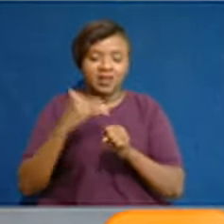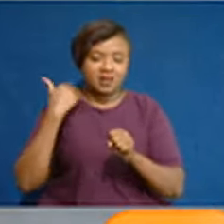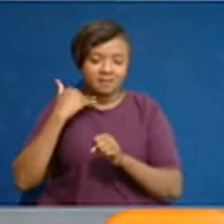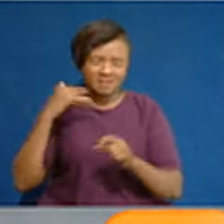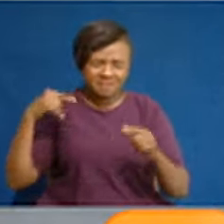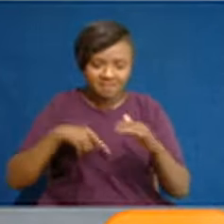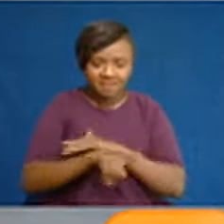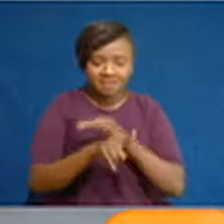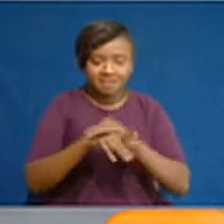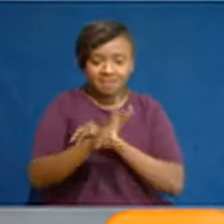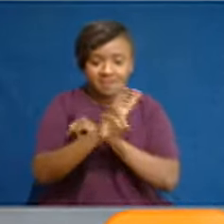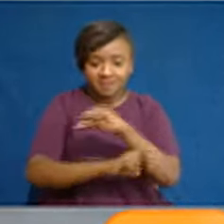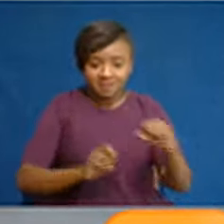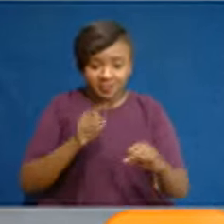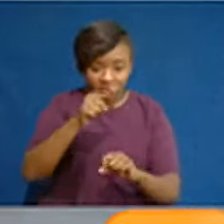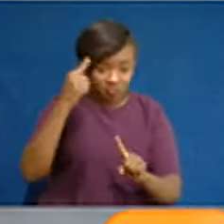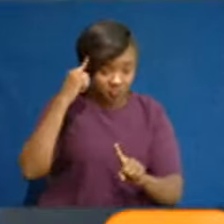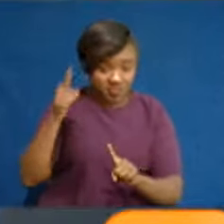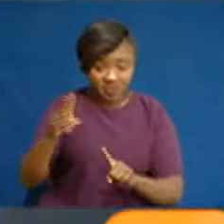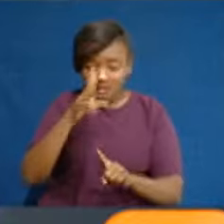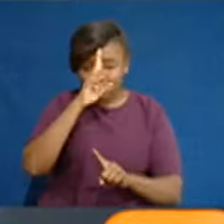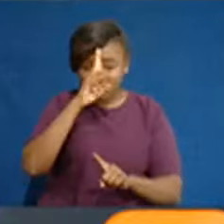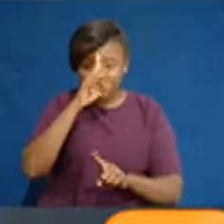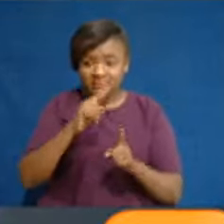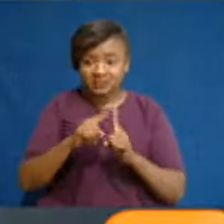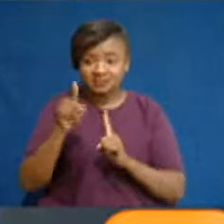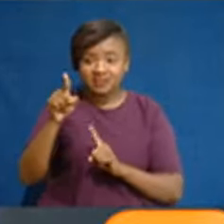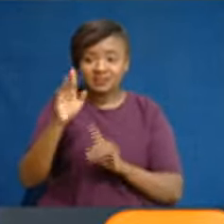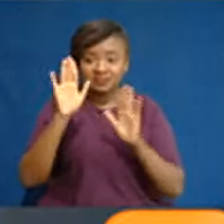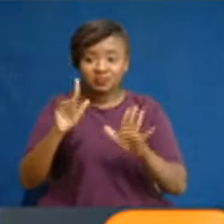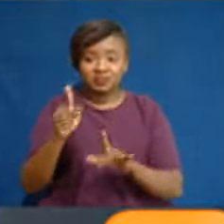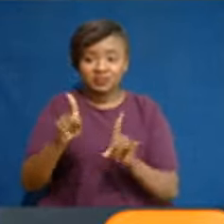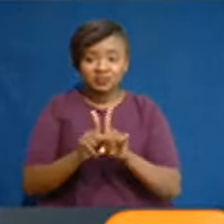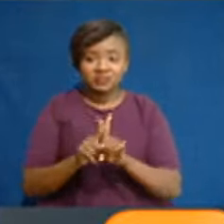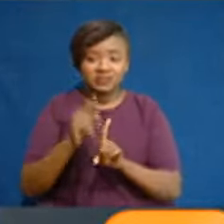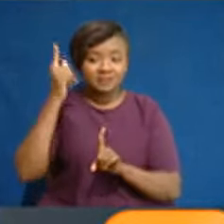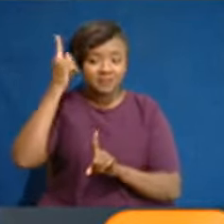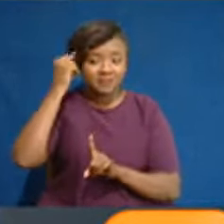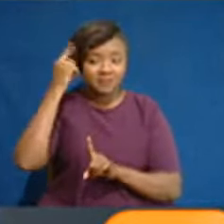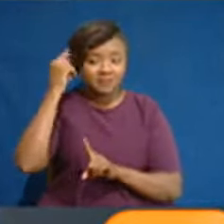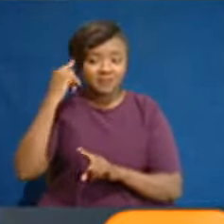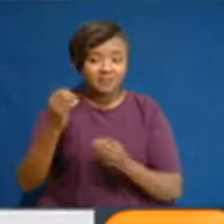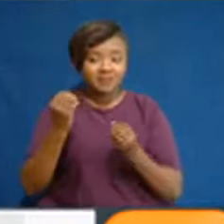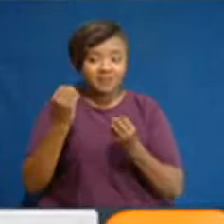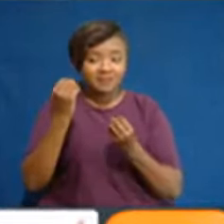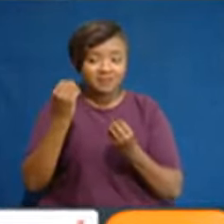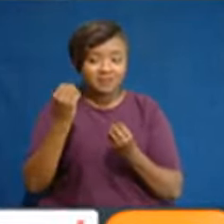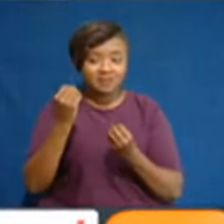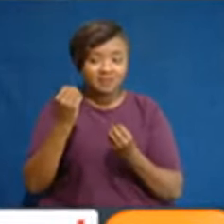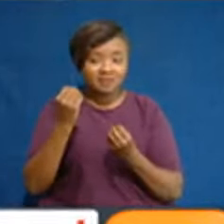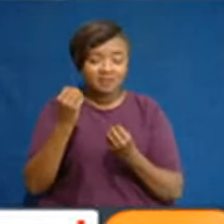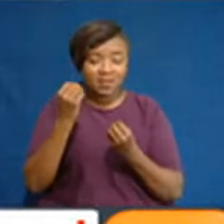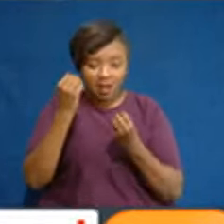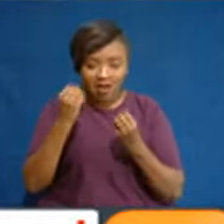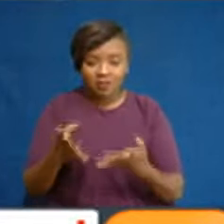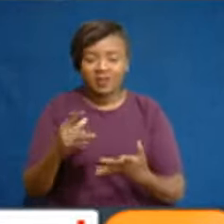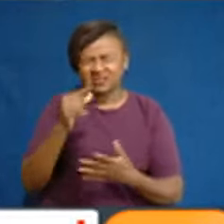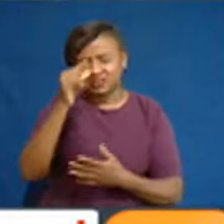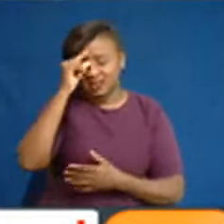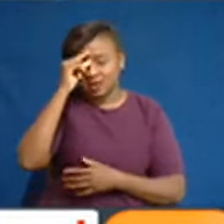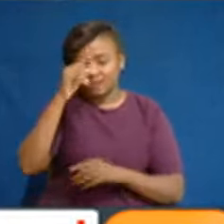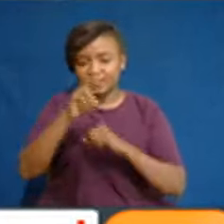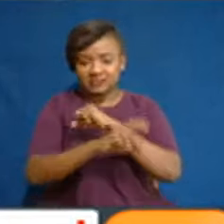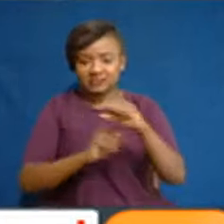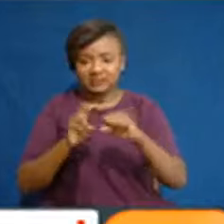these protests. Is that the police? But the key question that you must ask yourself is, how many or how much has the government been looting?